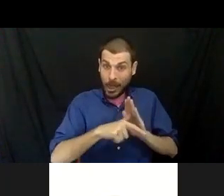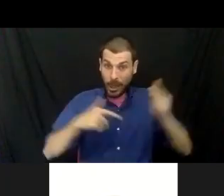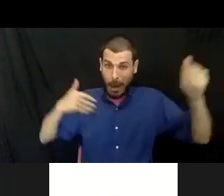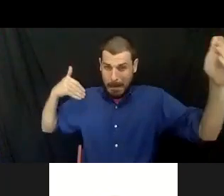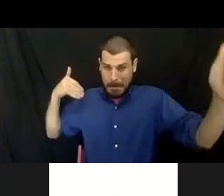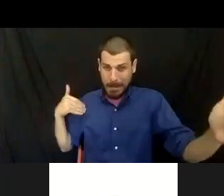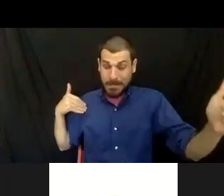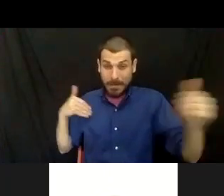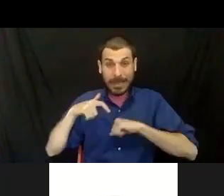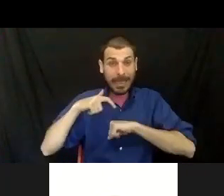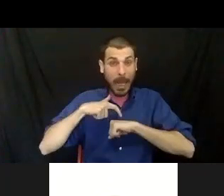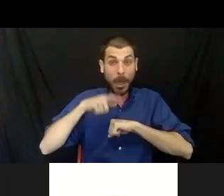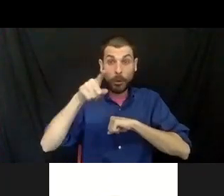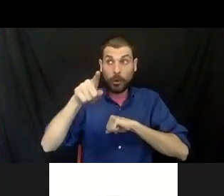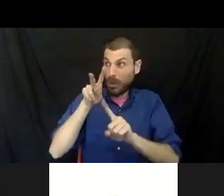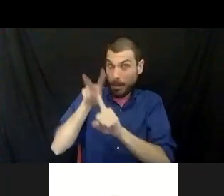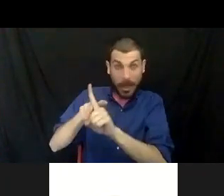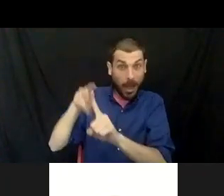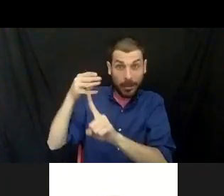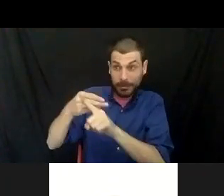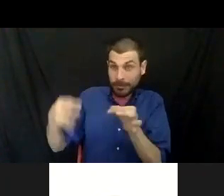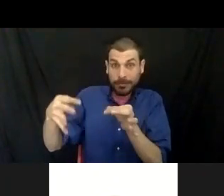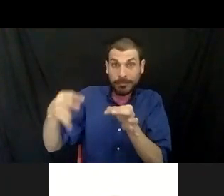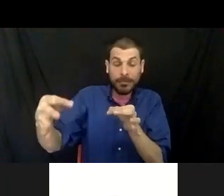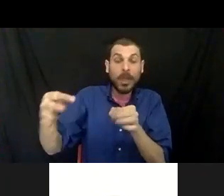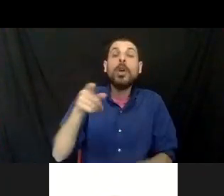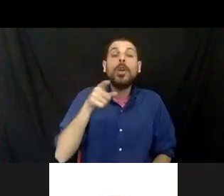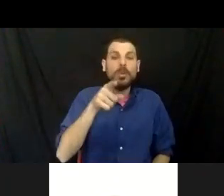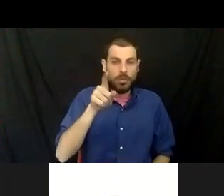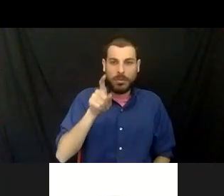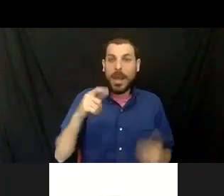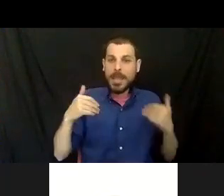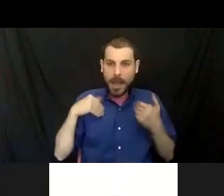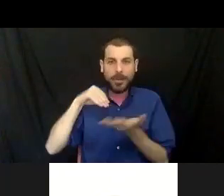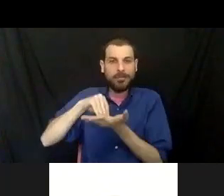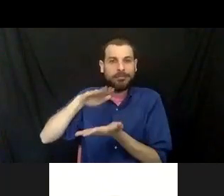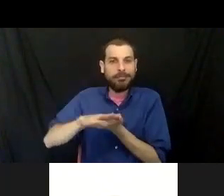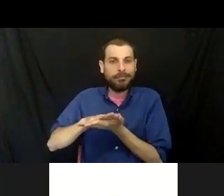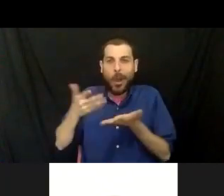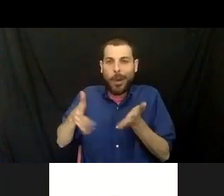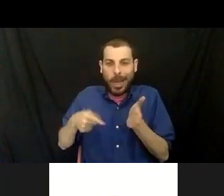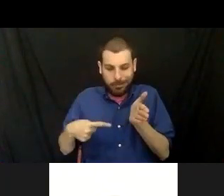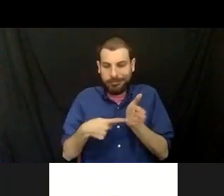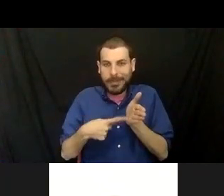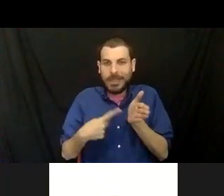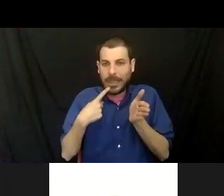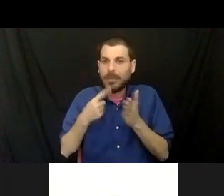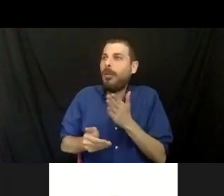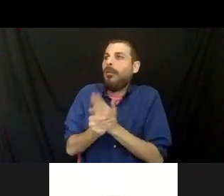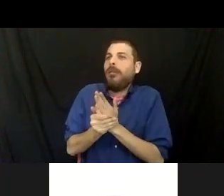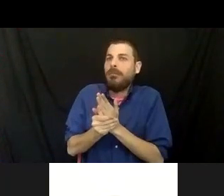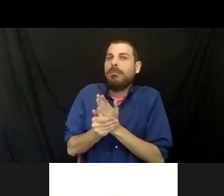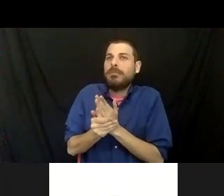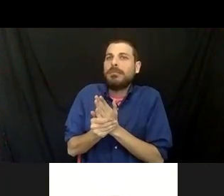account as current to the credit reporting agencies if you were not already delinquent, okay? And